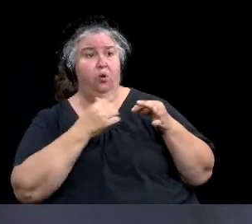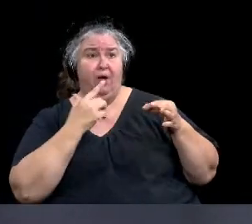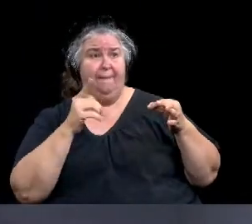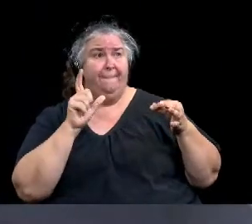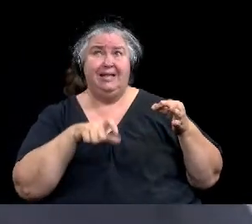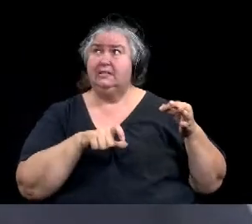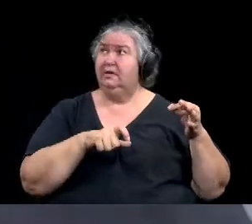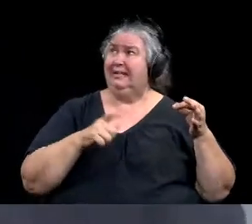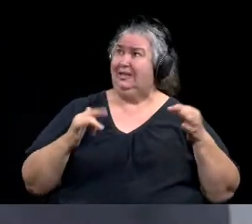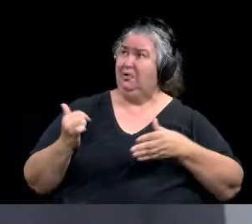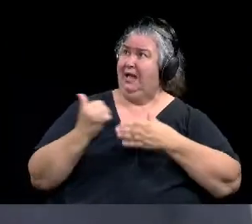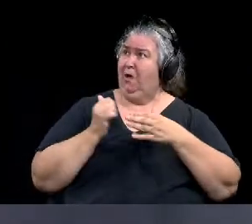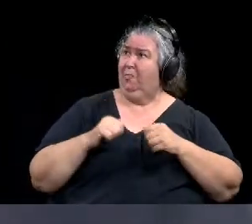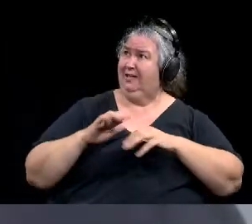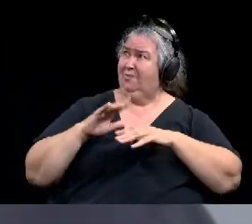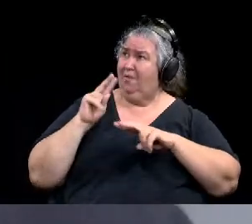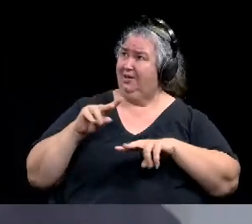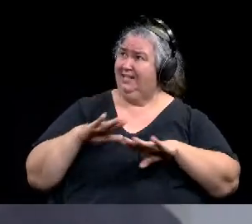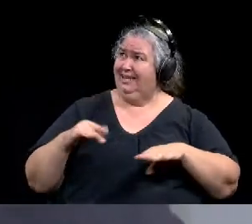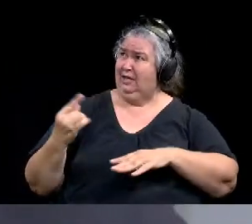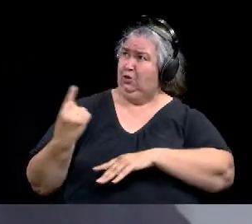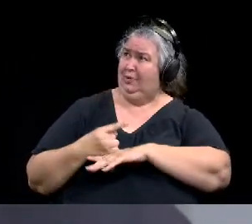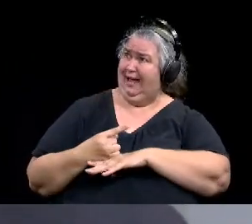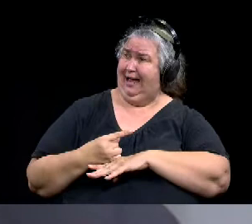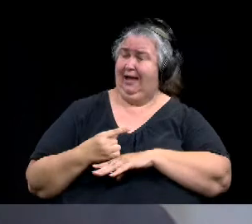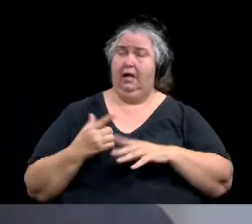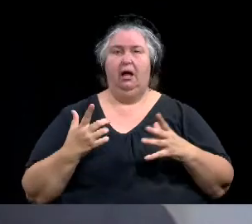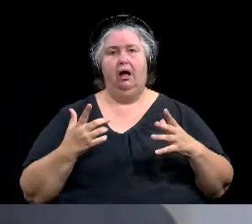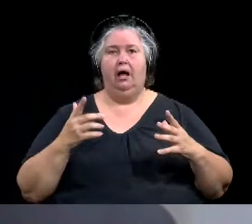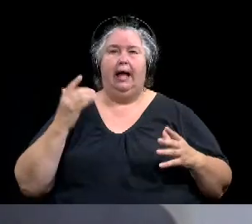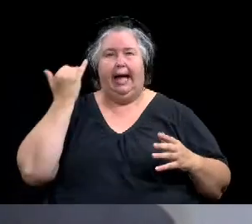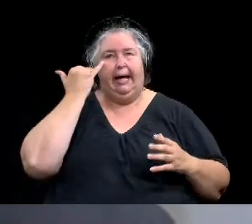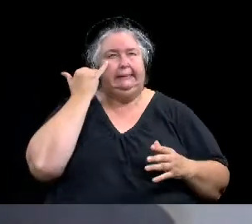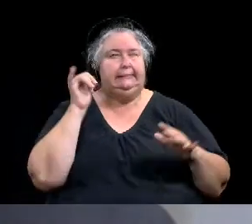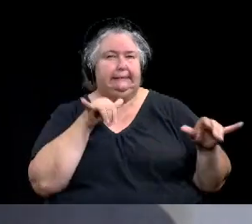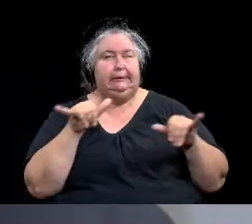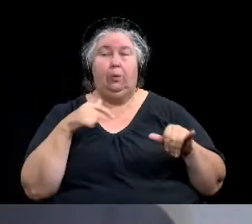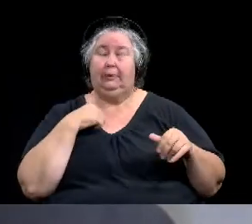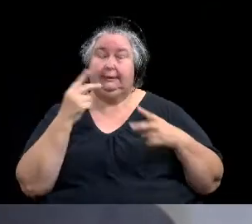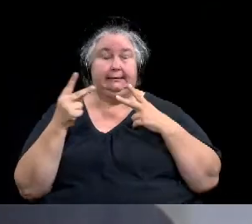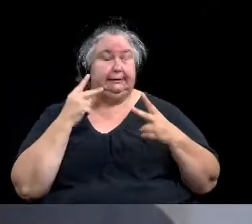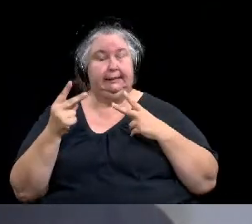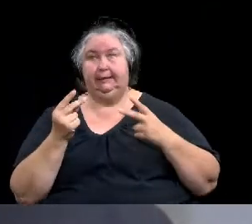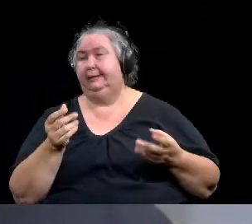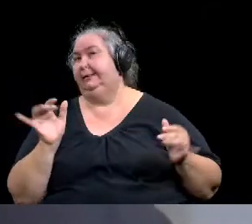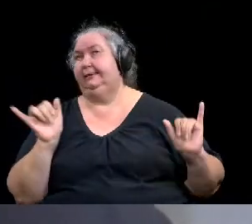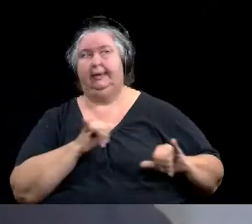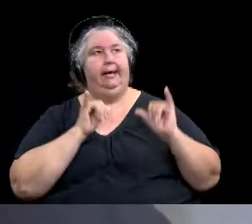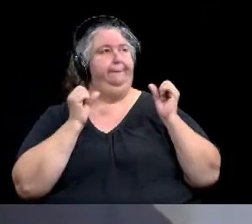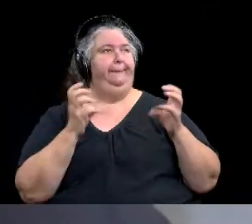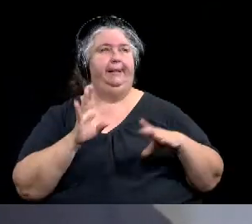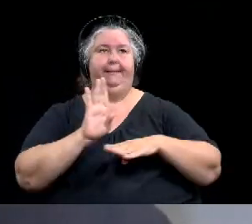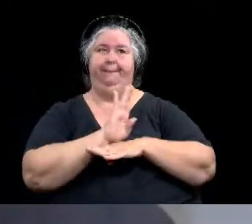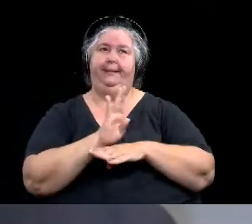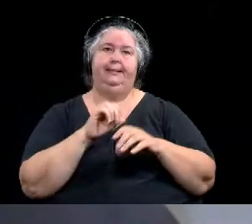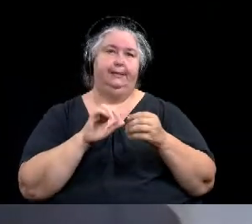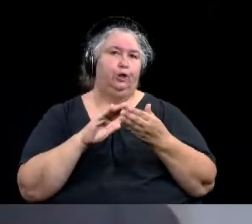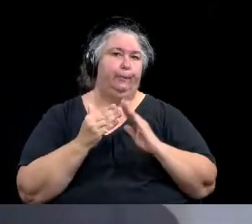part in that as well. And so we're seeing a lot of that, just like many businesses are in the